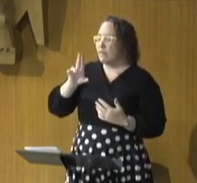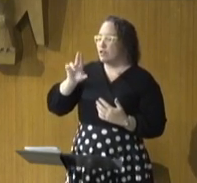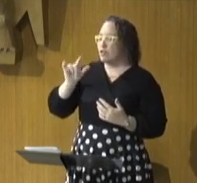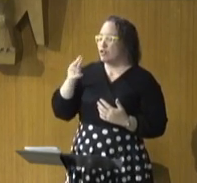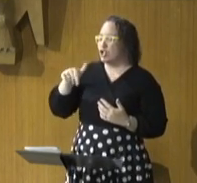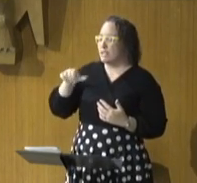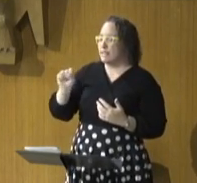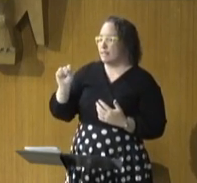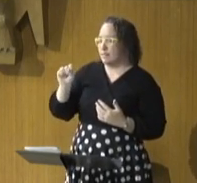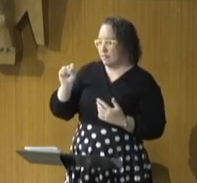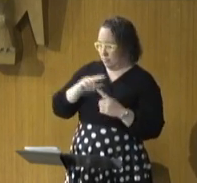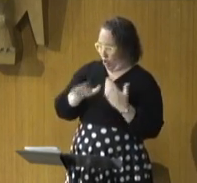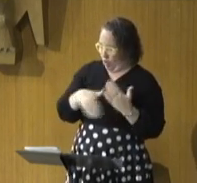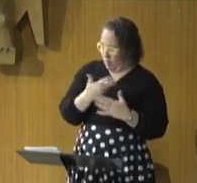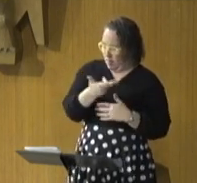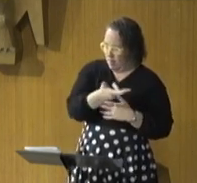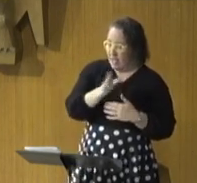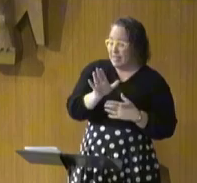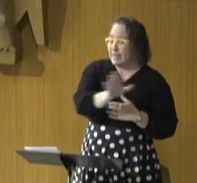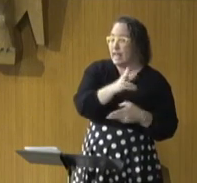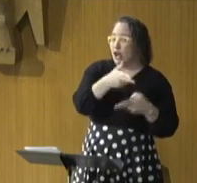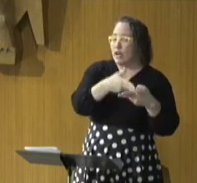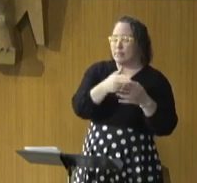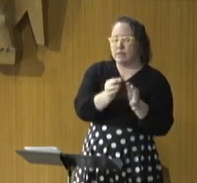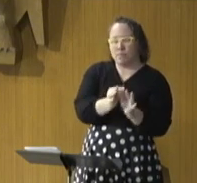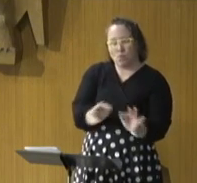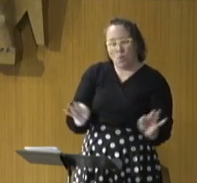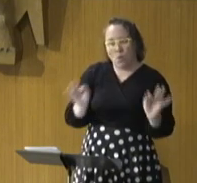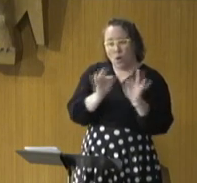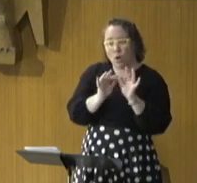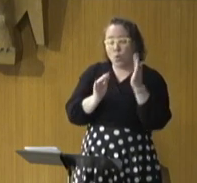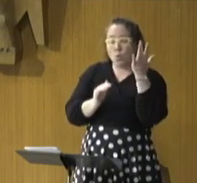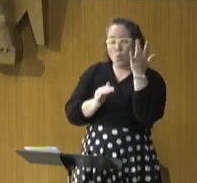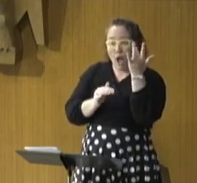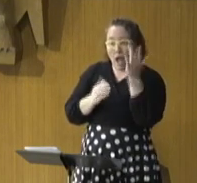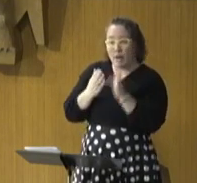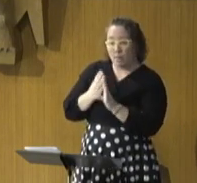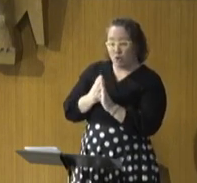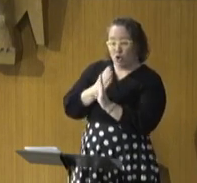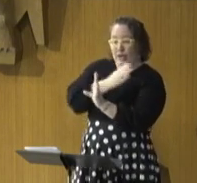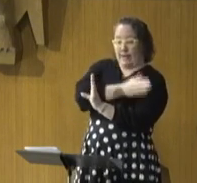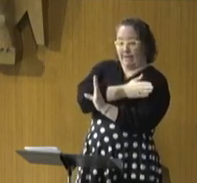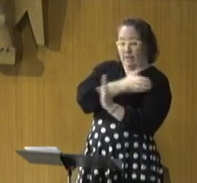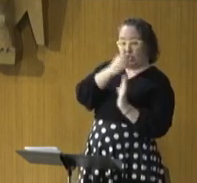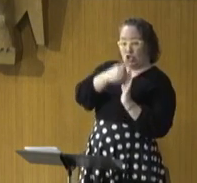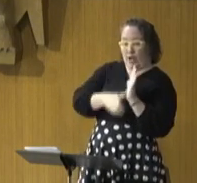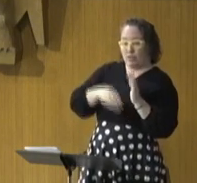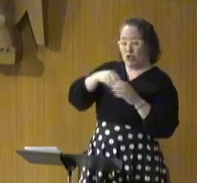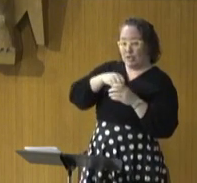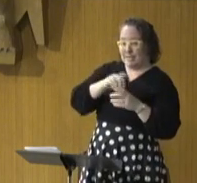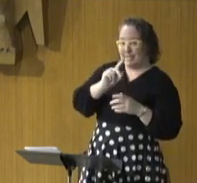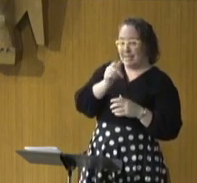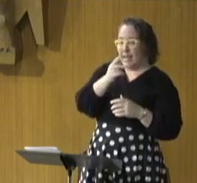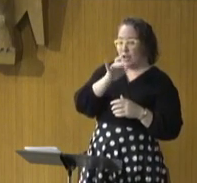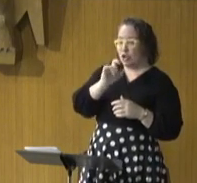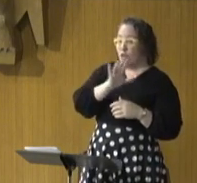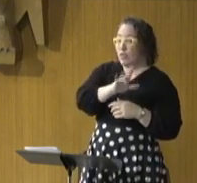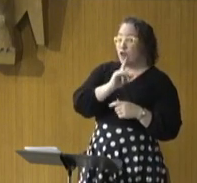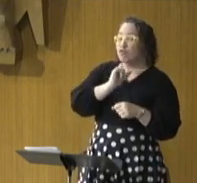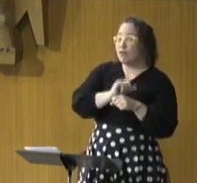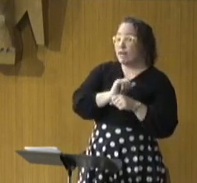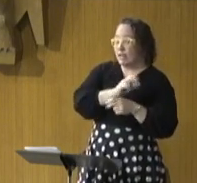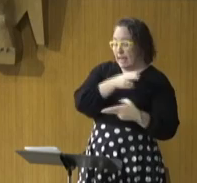names alone tell a really important part of this story, because in the previous chapter of Daniel, we learned that their real